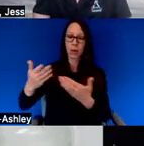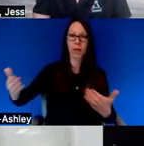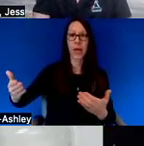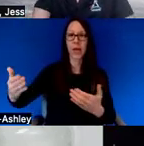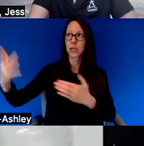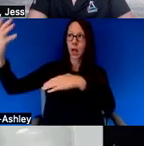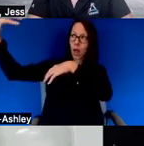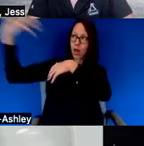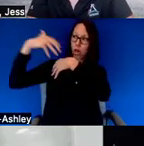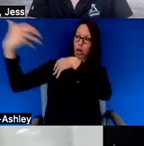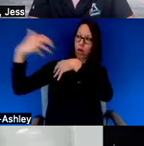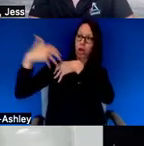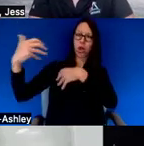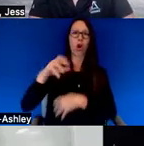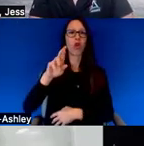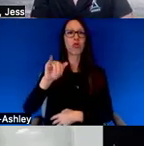these things.